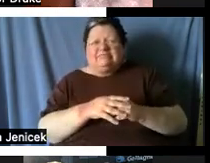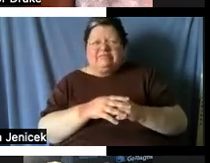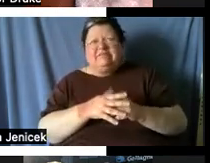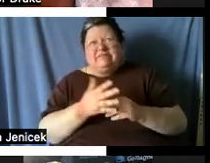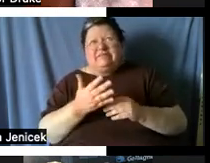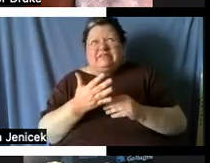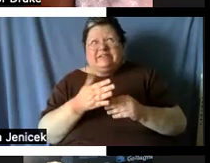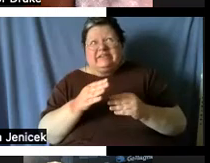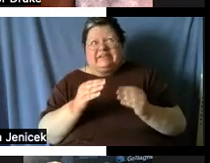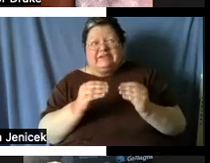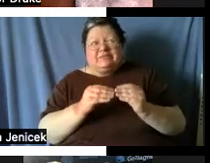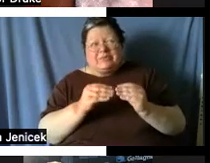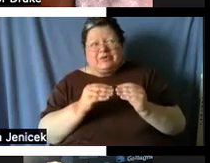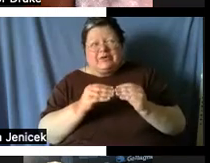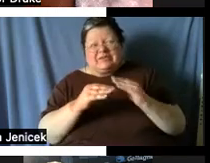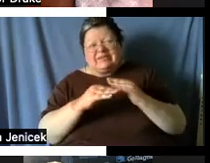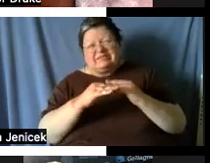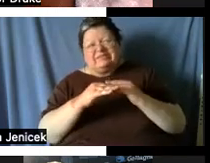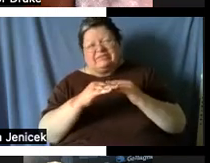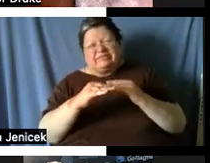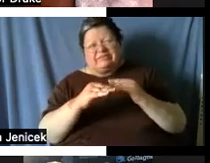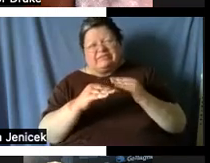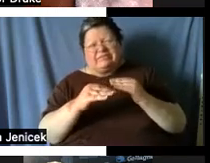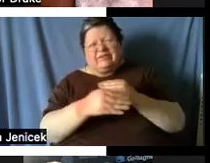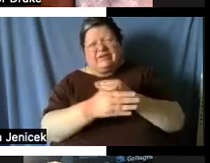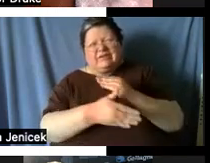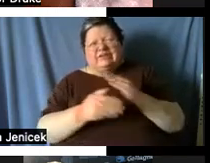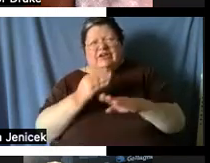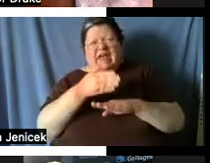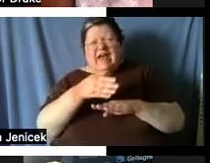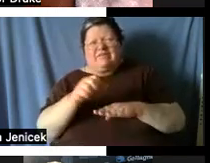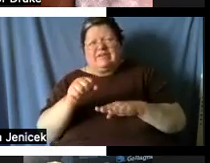More of a stagnating kind of country after Stalin.